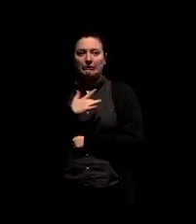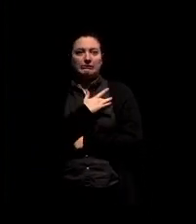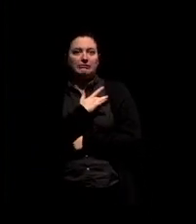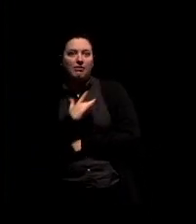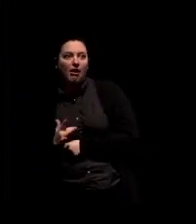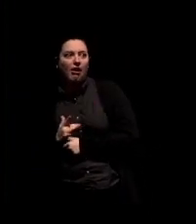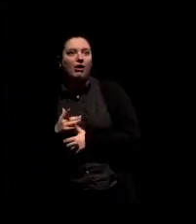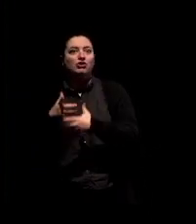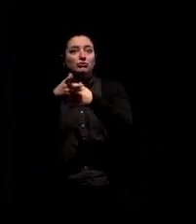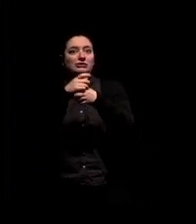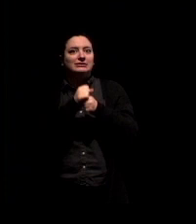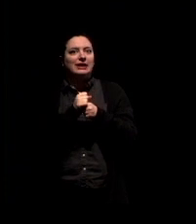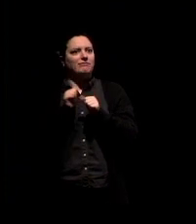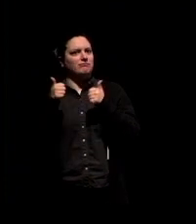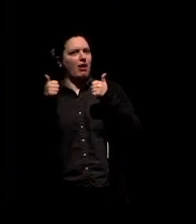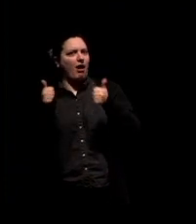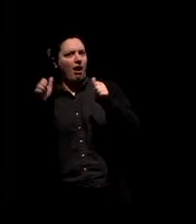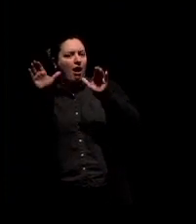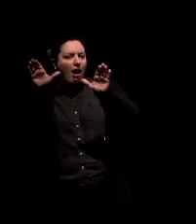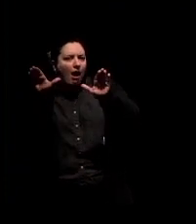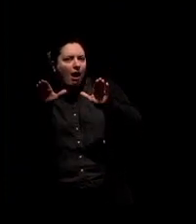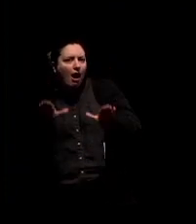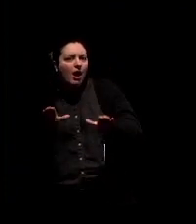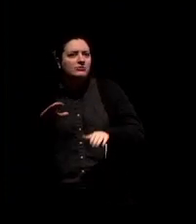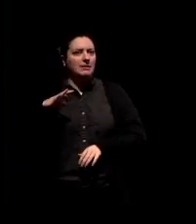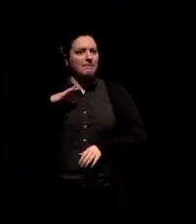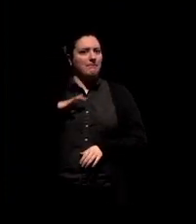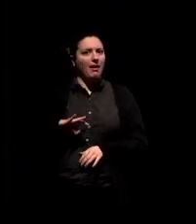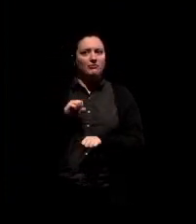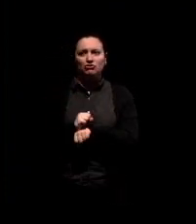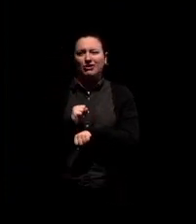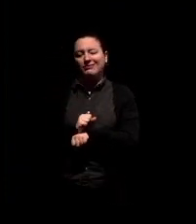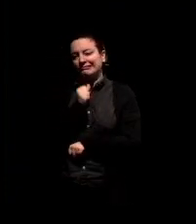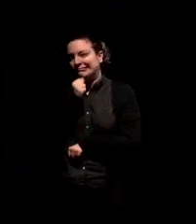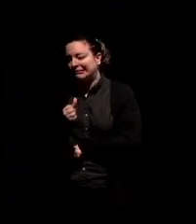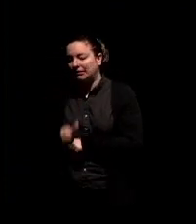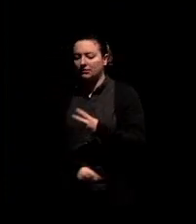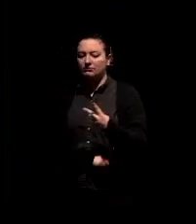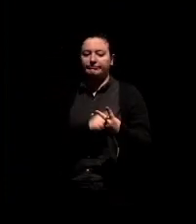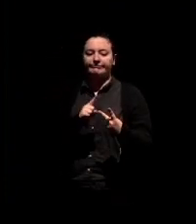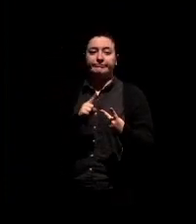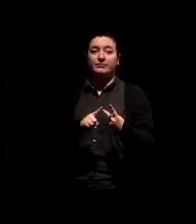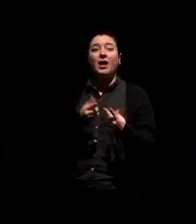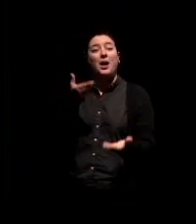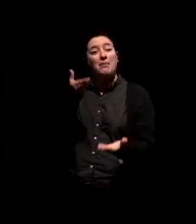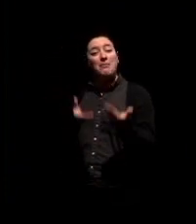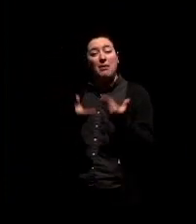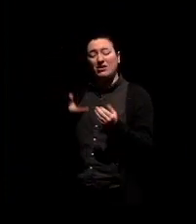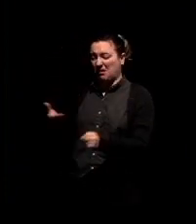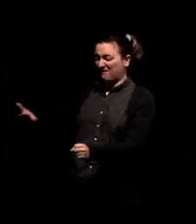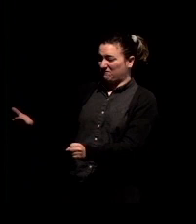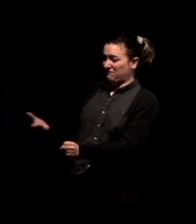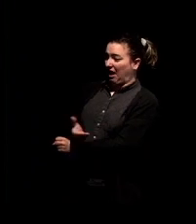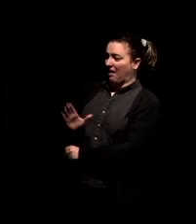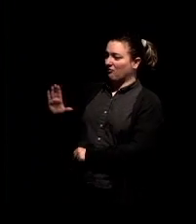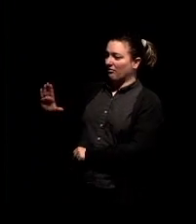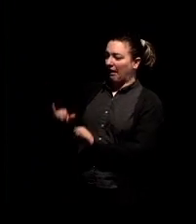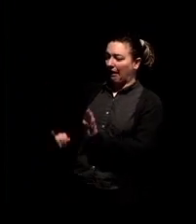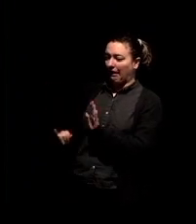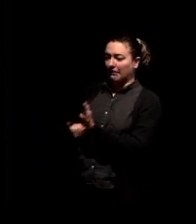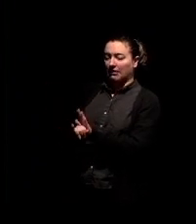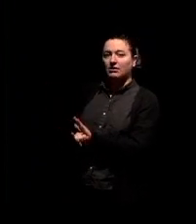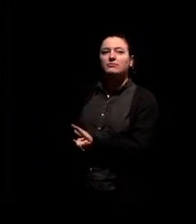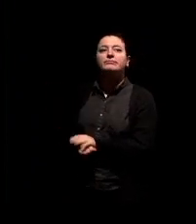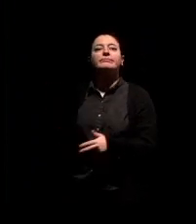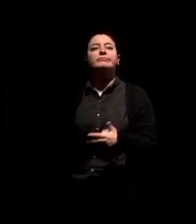benefits. They may be fired for their sexual orientation or their gender identity. And even in later life, oftentimes LGBTQ people have